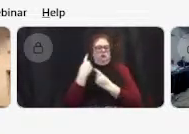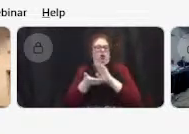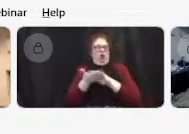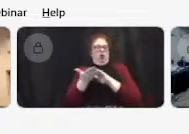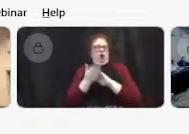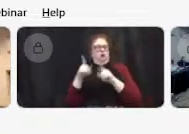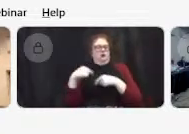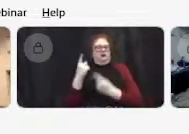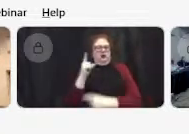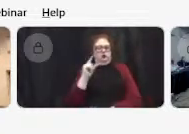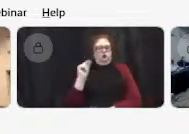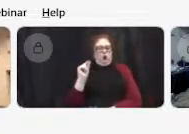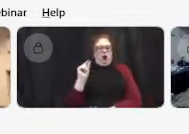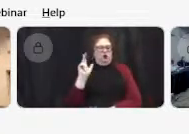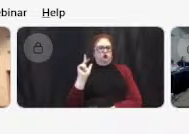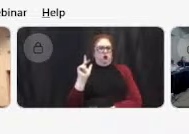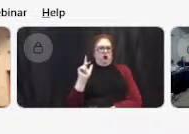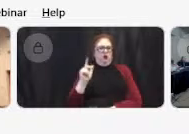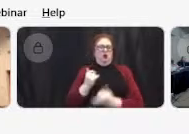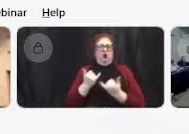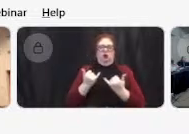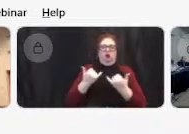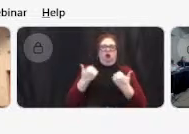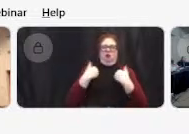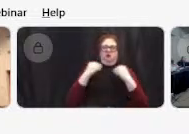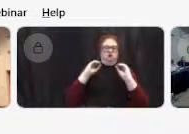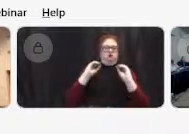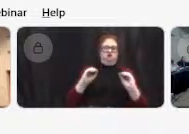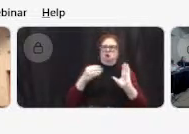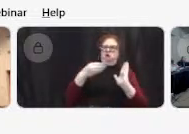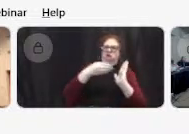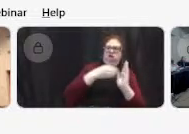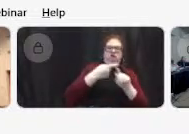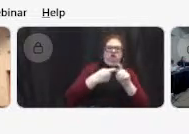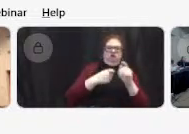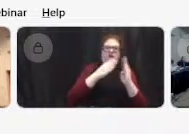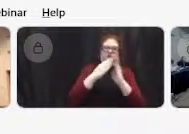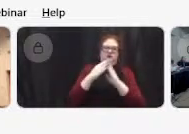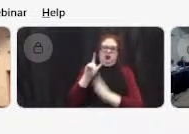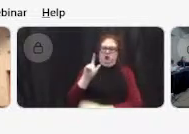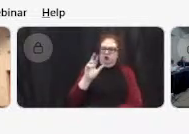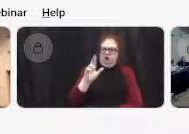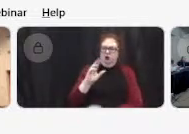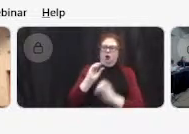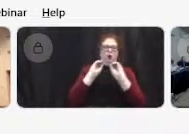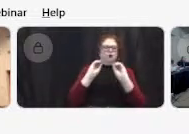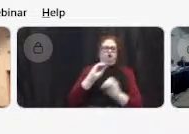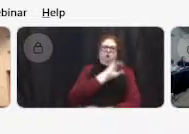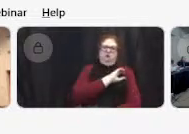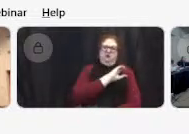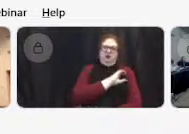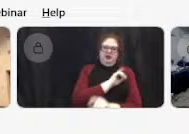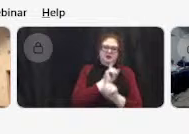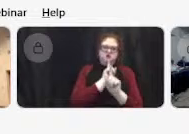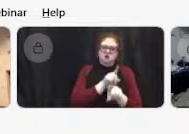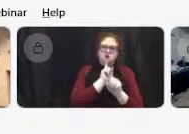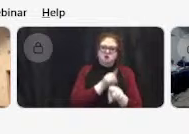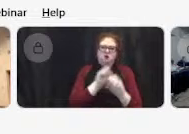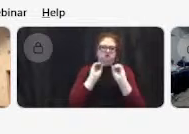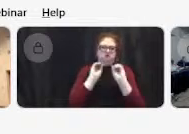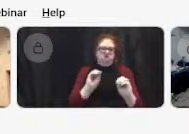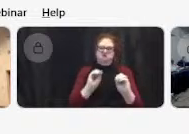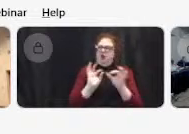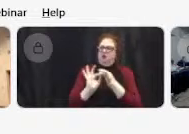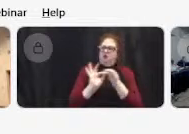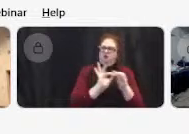The property is not currently under enforcement by the City of Little Rock, and as of this date, there have been no police reports associated with this property.